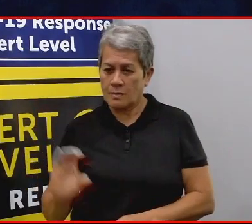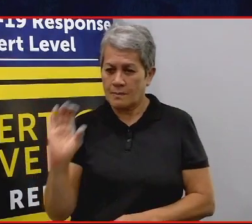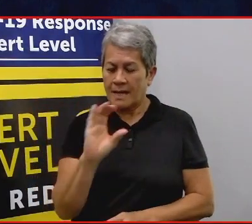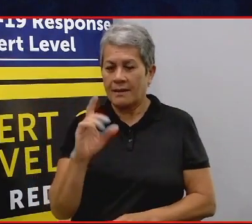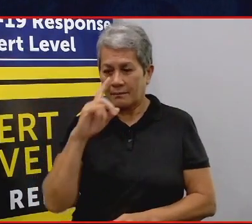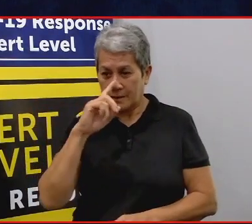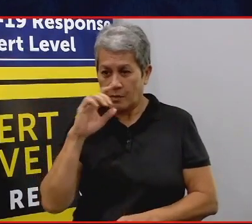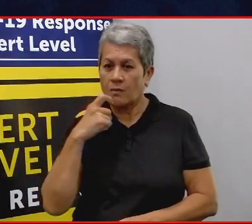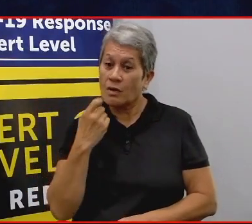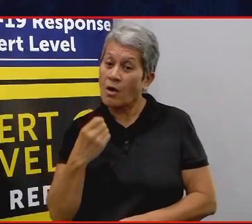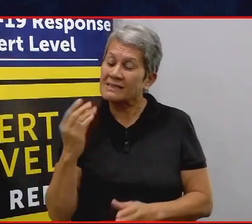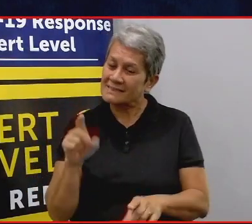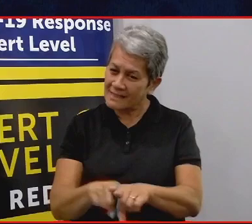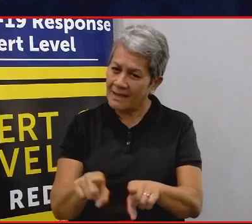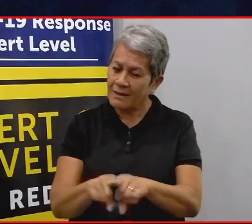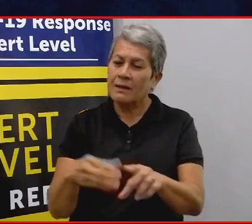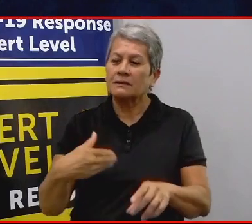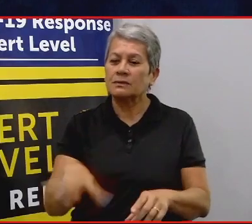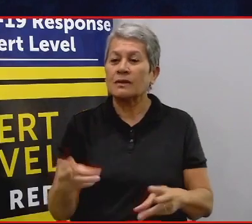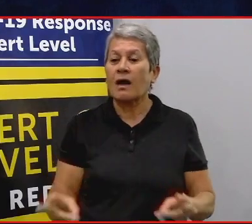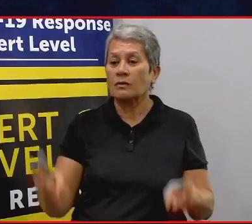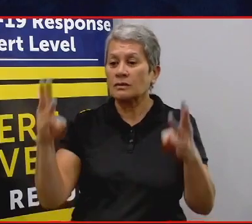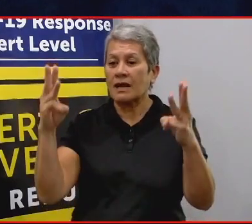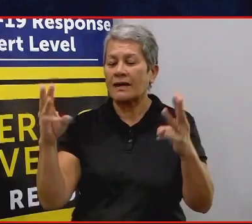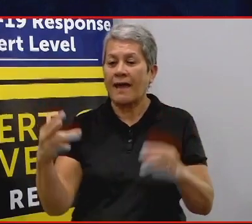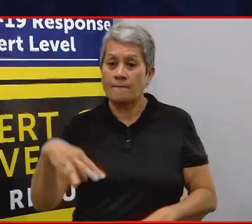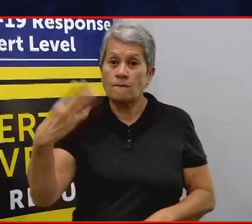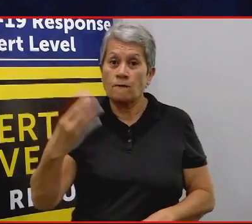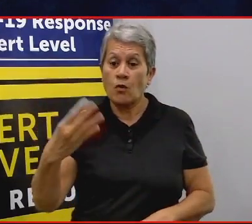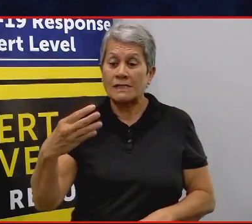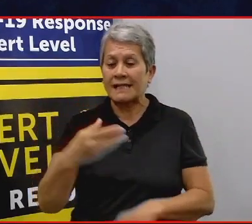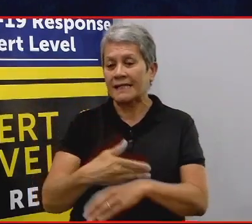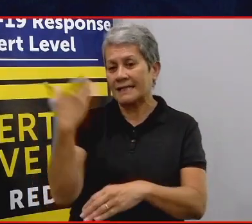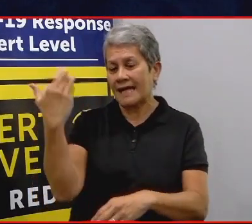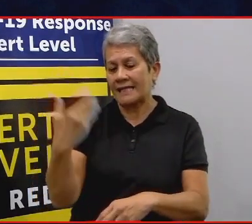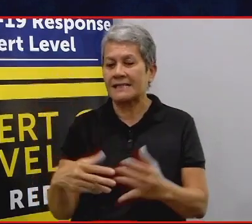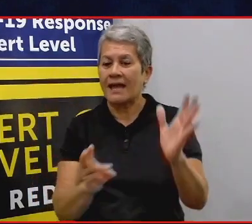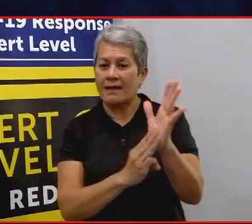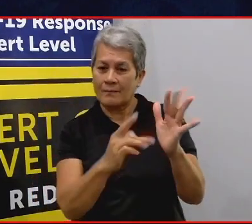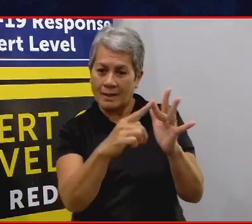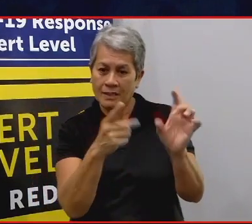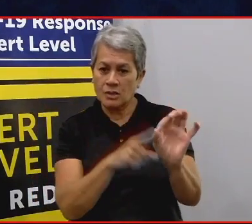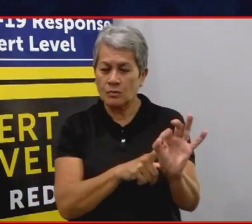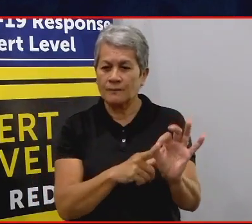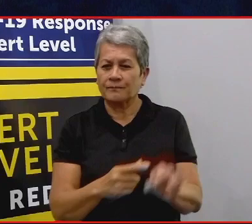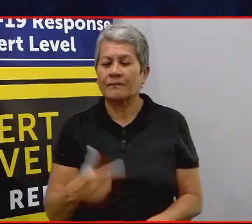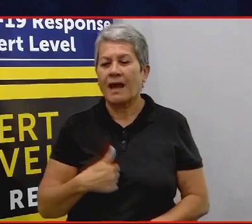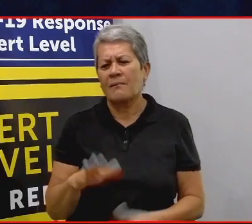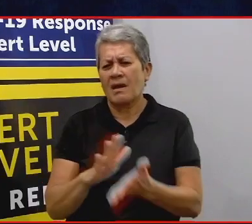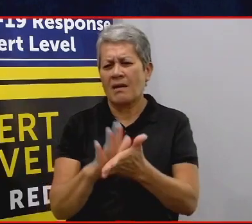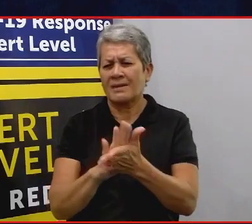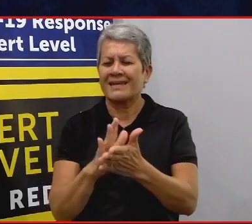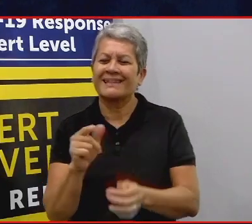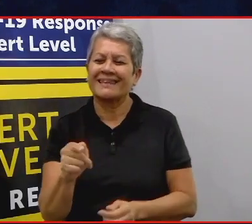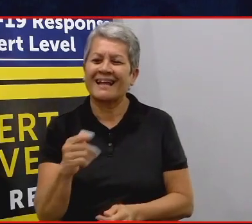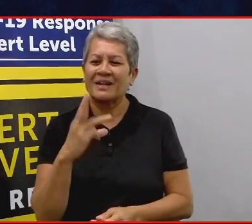directly to the Edgewater Resort, but they will have at least 14 days of managed isolation. I'm very happy that we've been